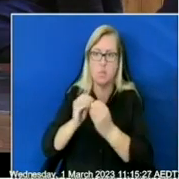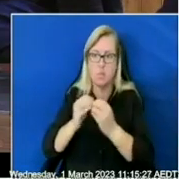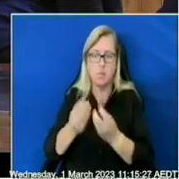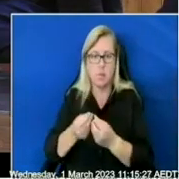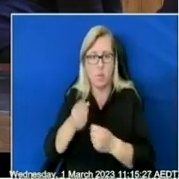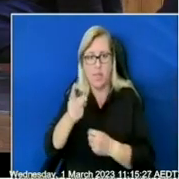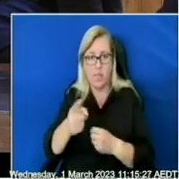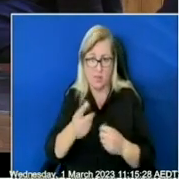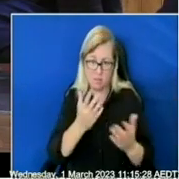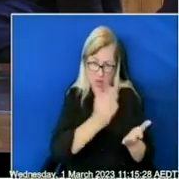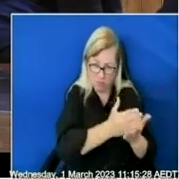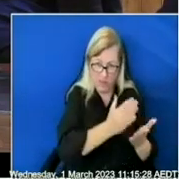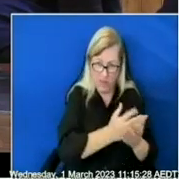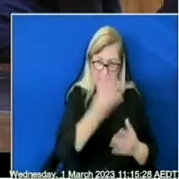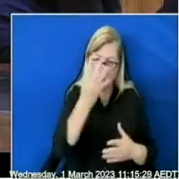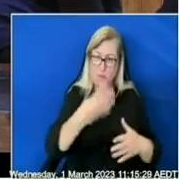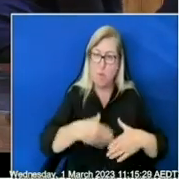And